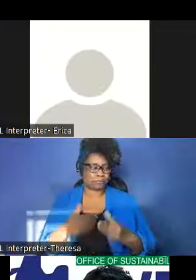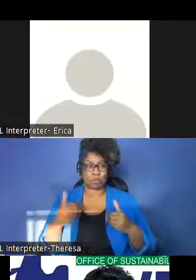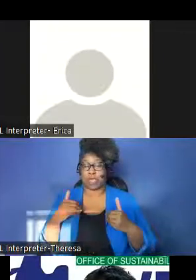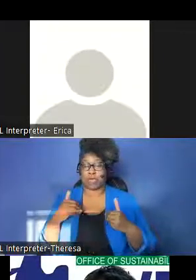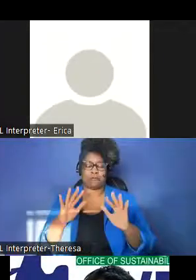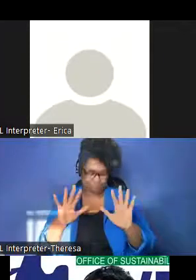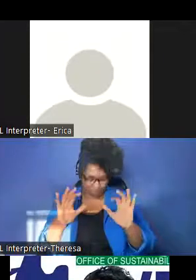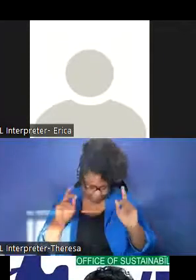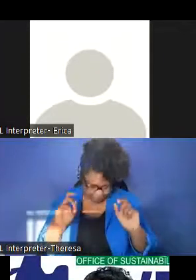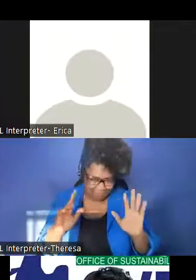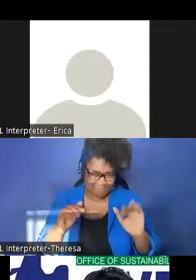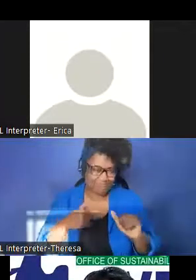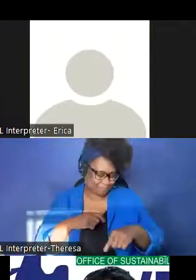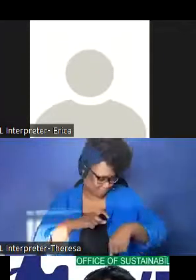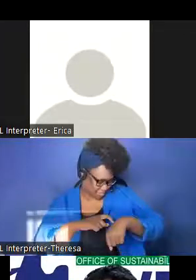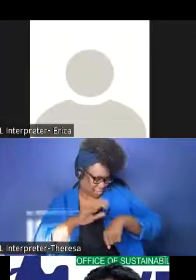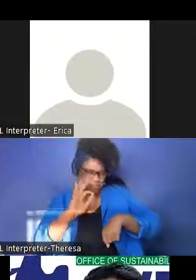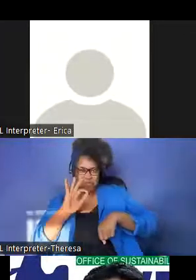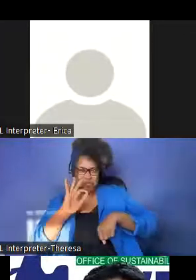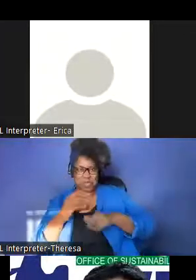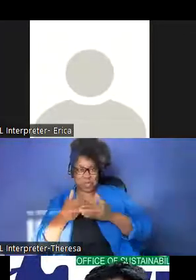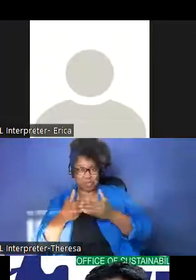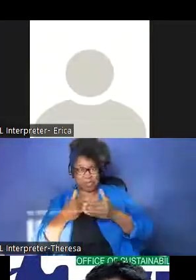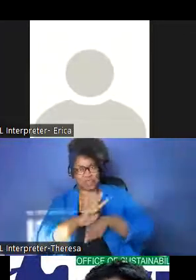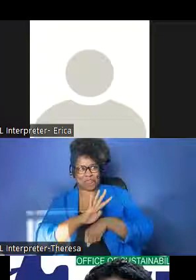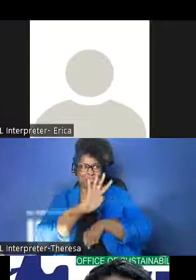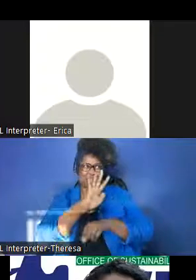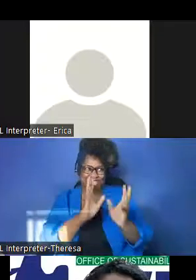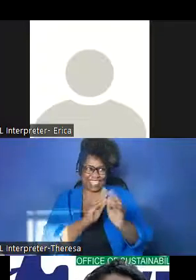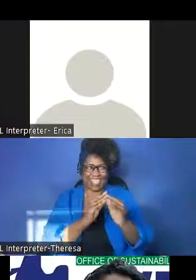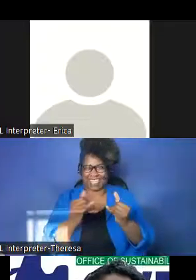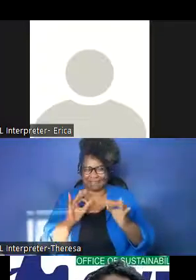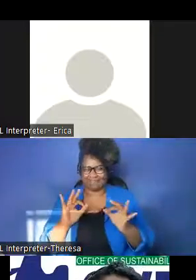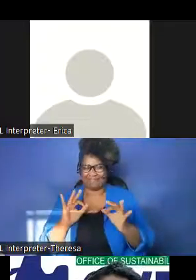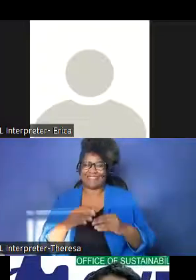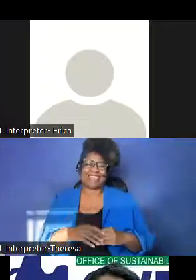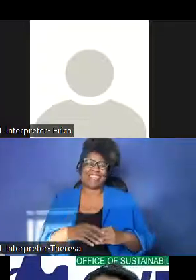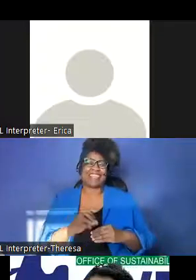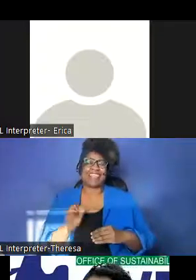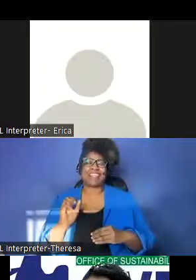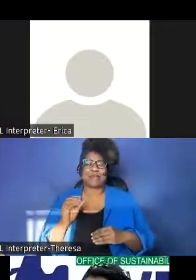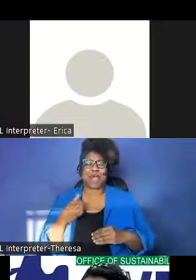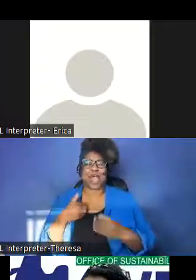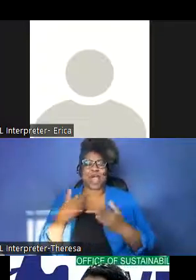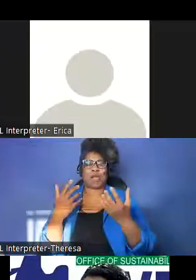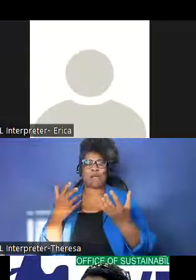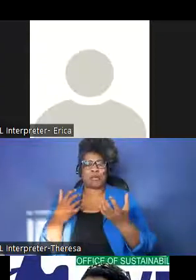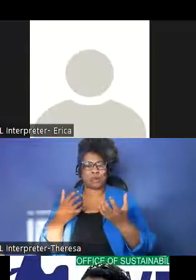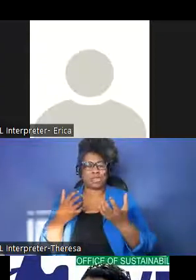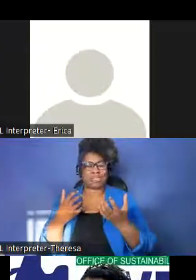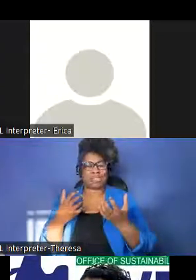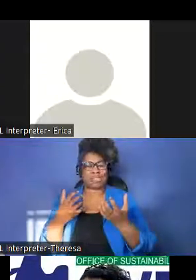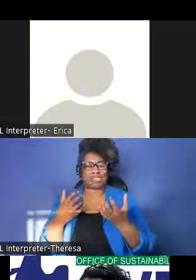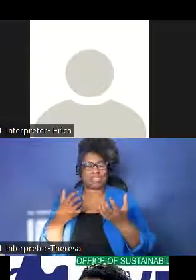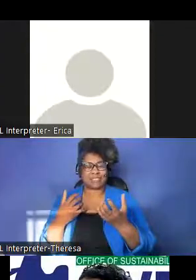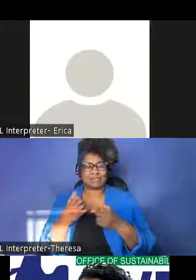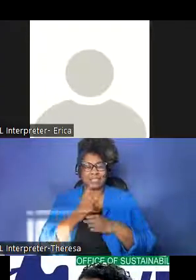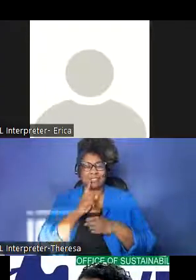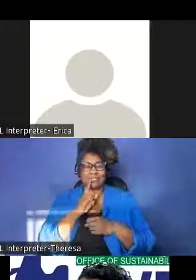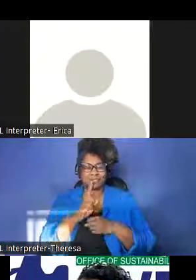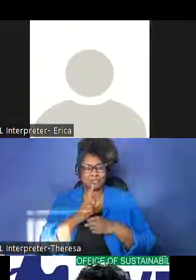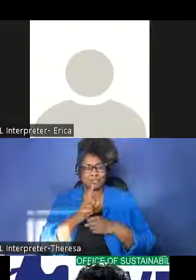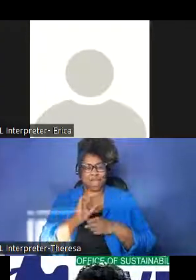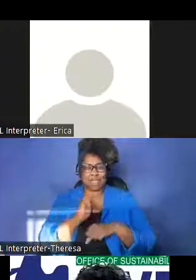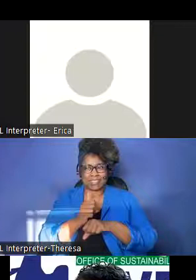doing pretty good on time, better than the 4 o'clock session. So I want to just create space for folks to